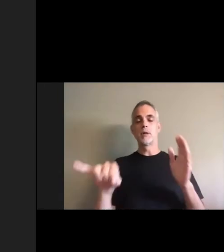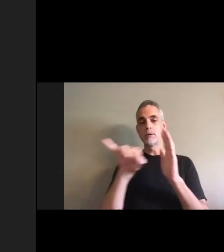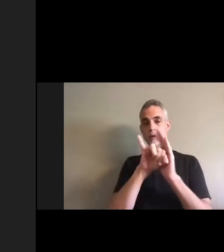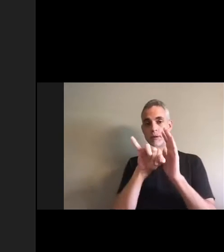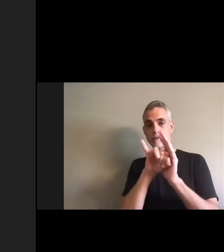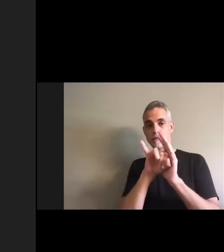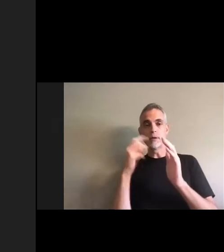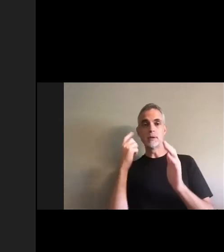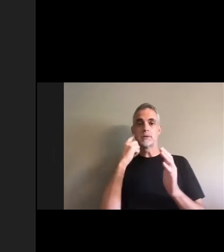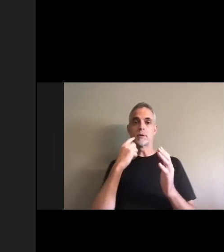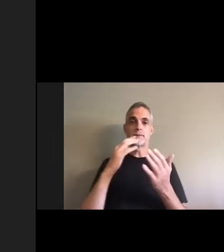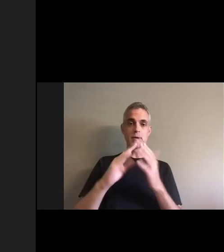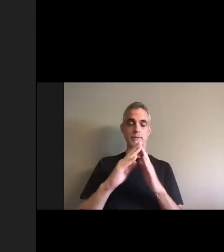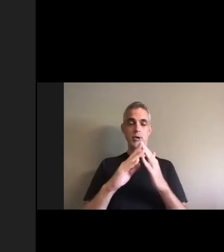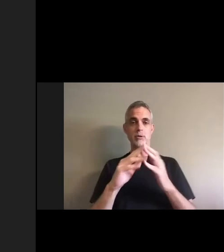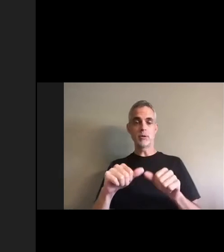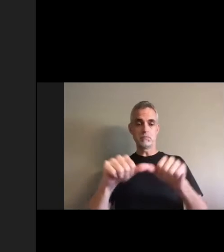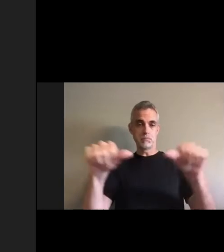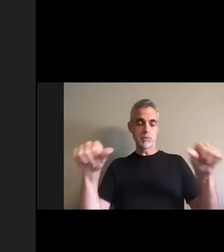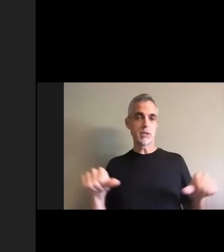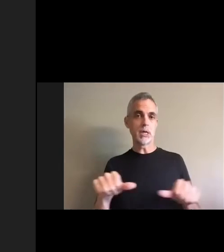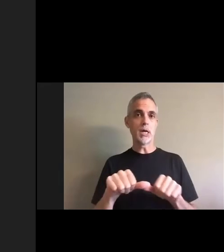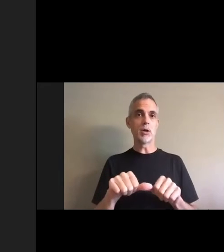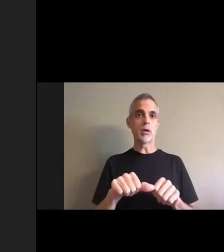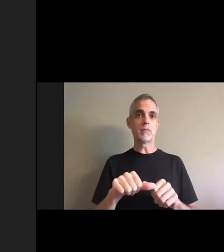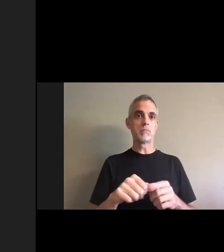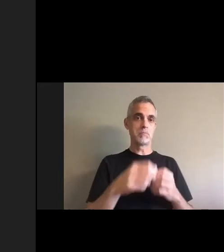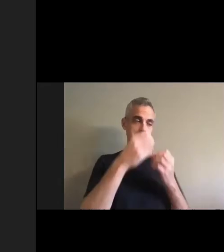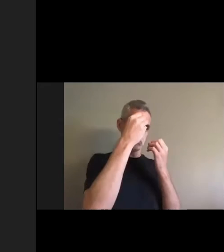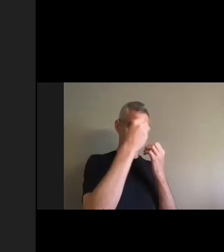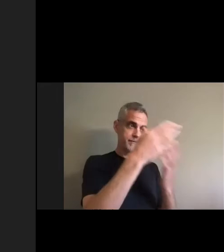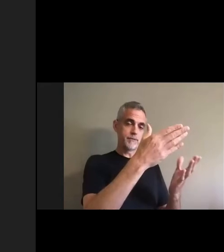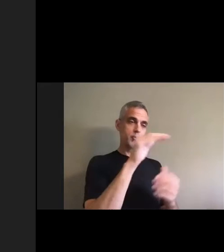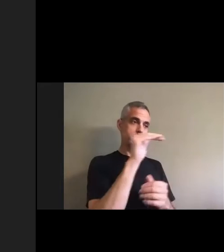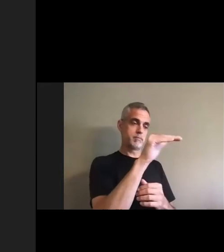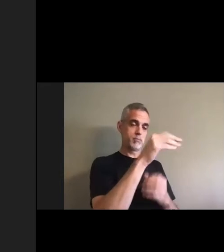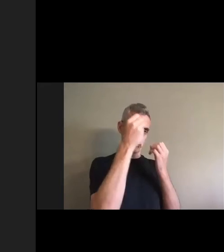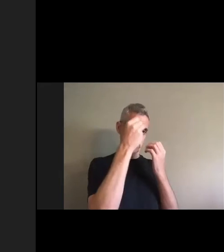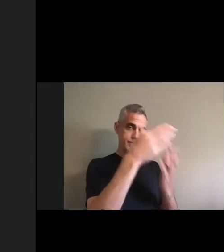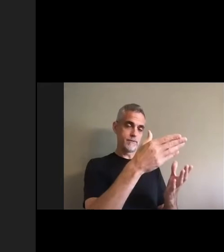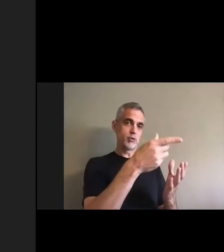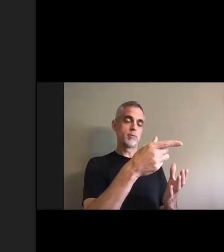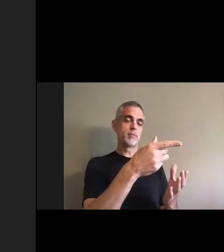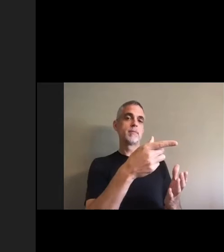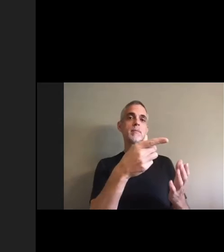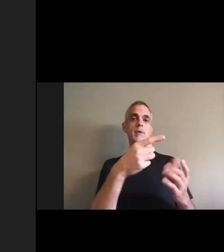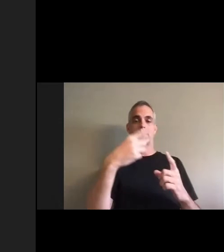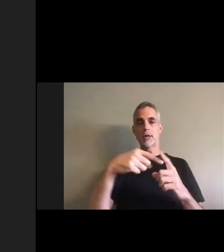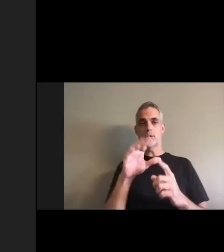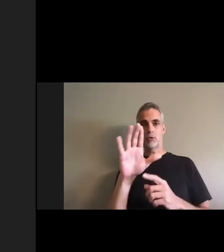up. And also identify the deaf communities in their area and let them know about the